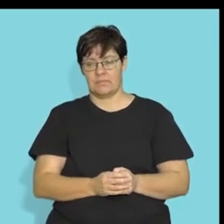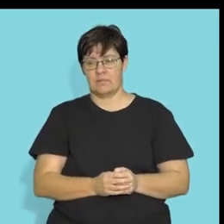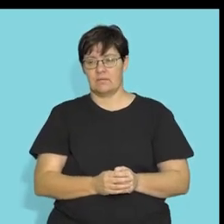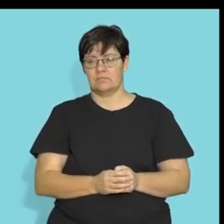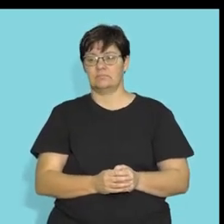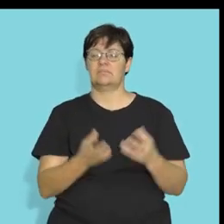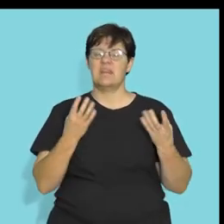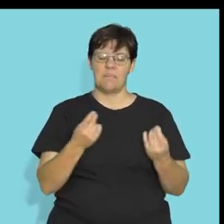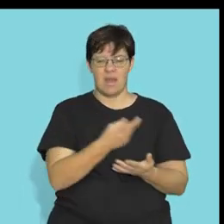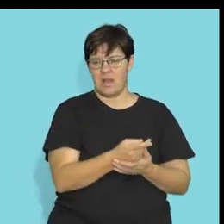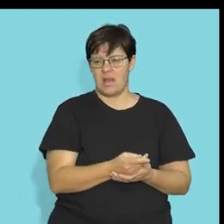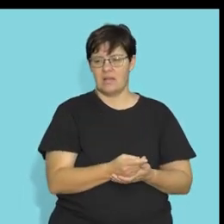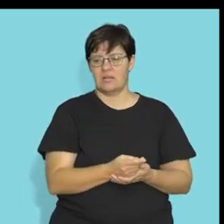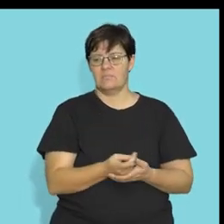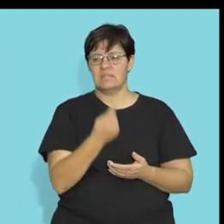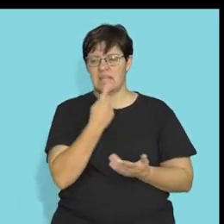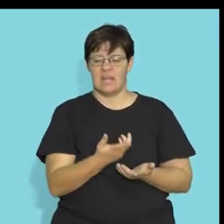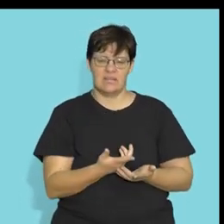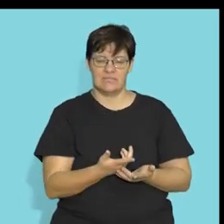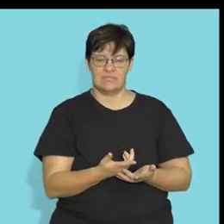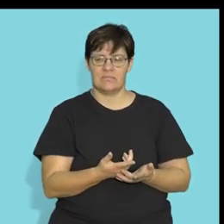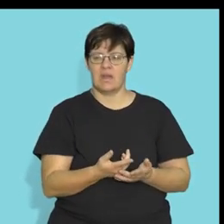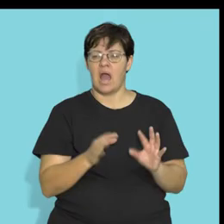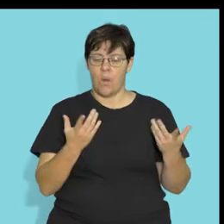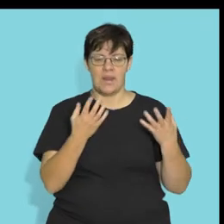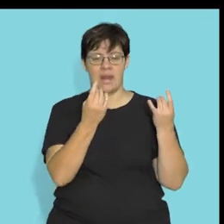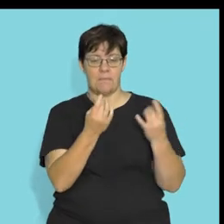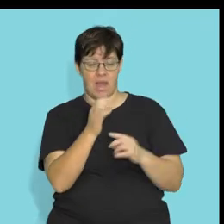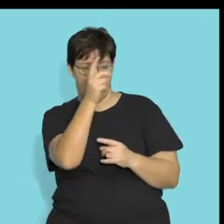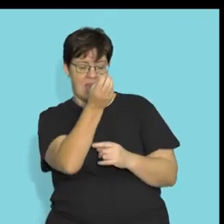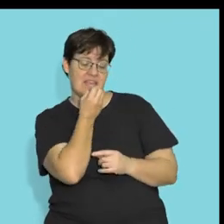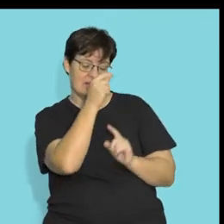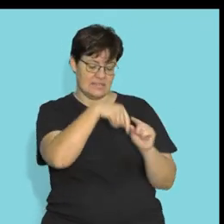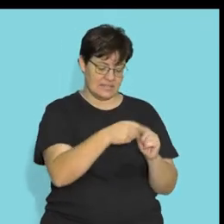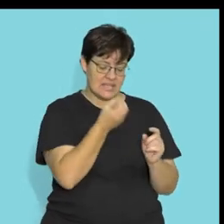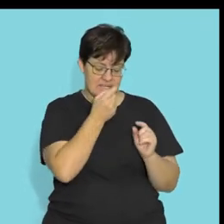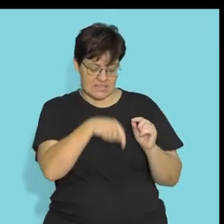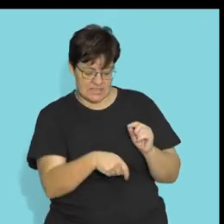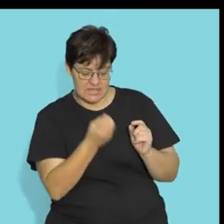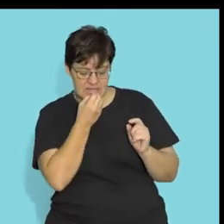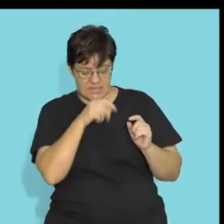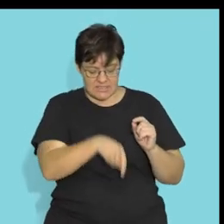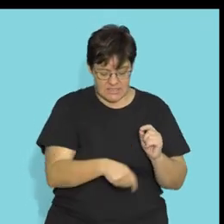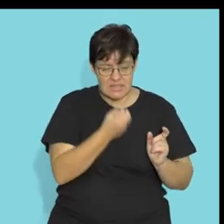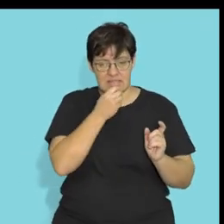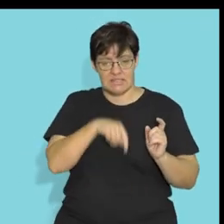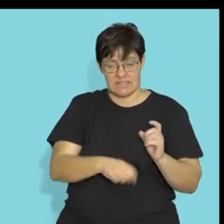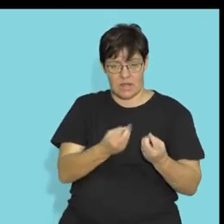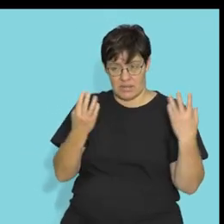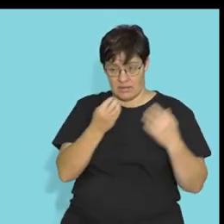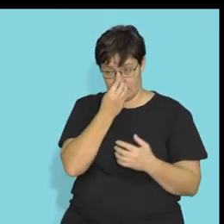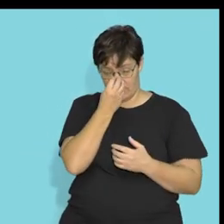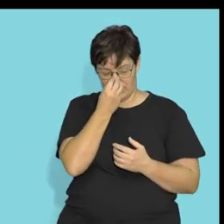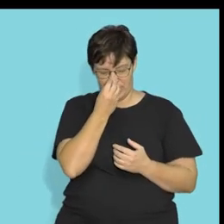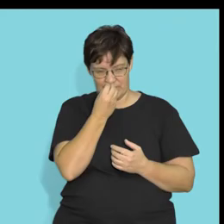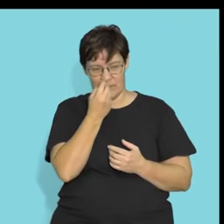So a pyramid of numbers generally, as I mentioned, is an indication of the number of individuals that are present at each trophic level. And we